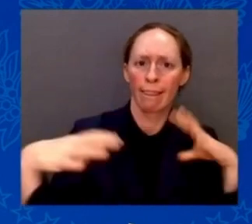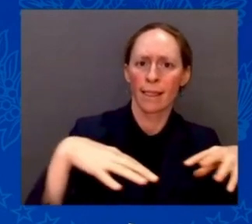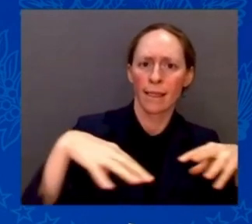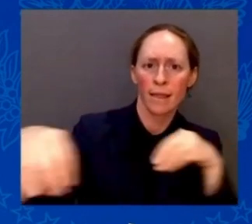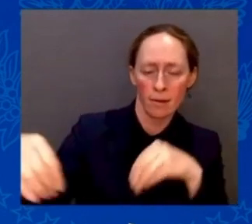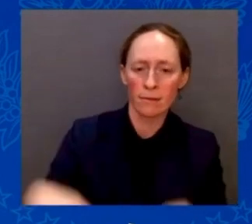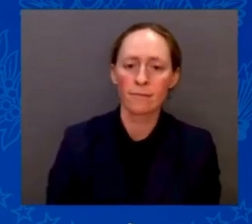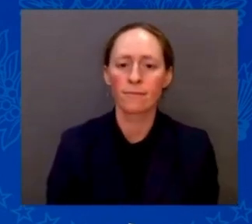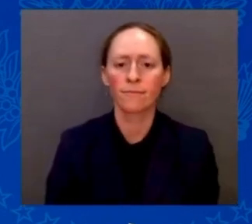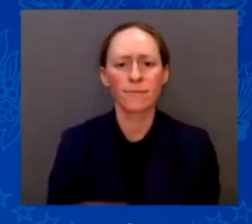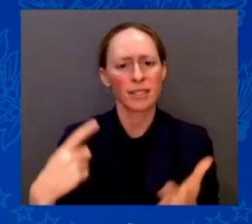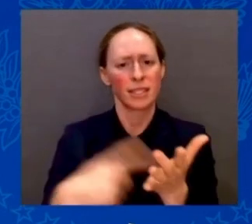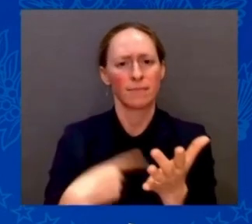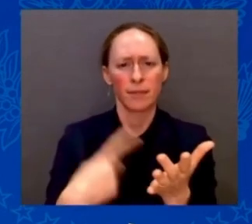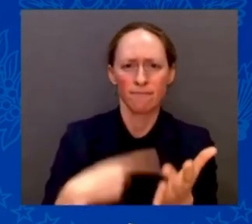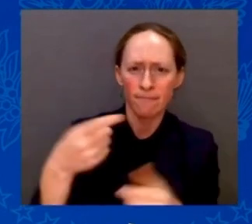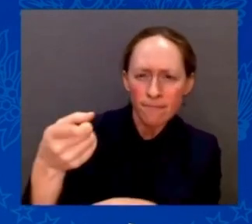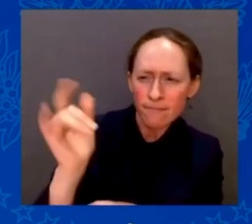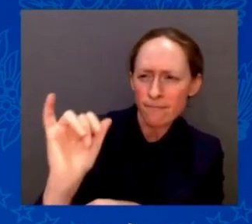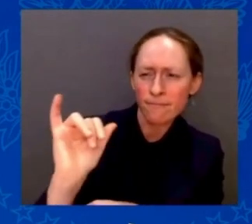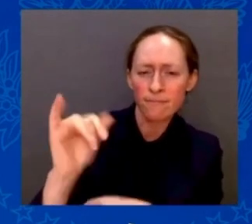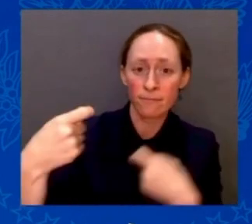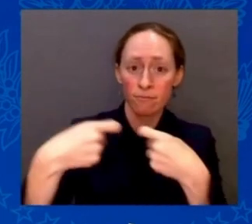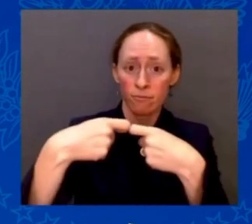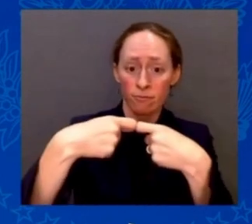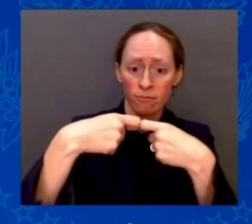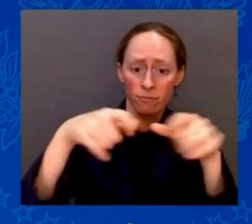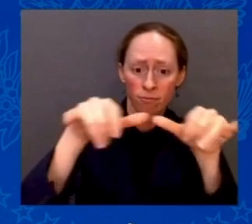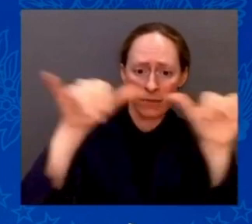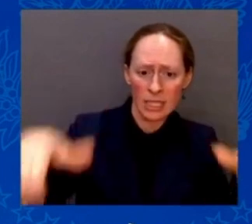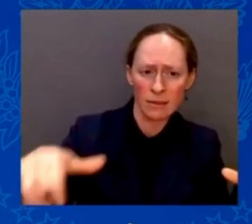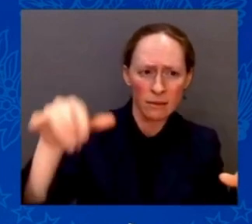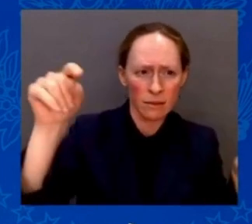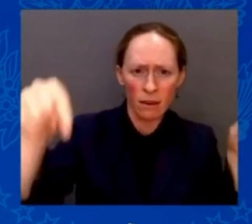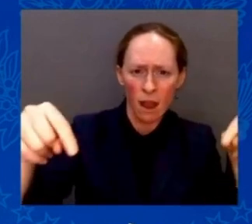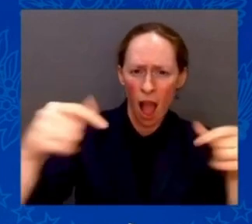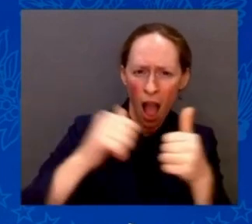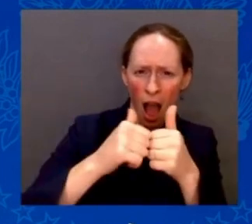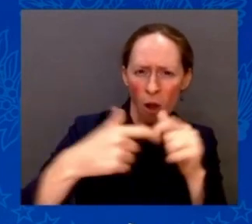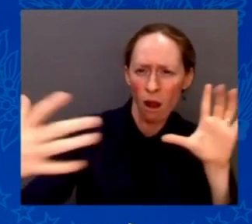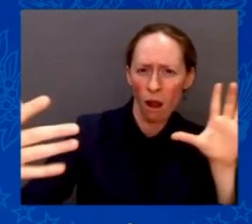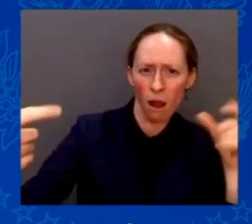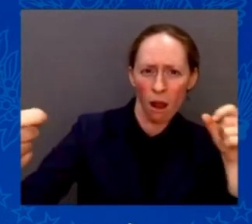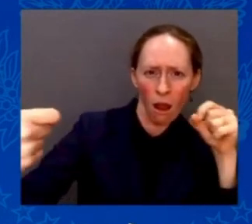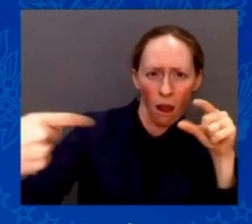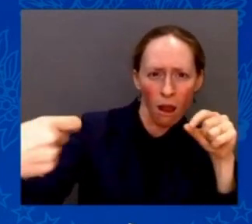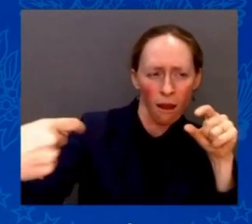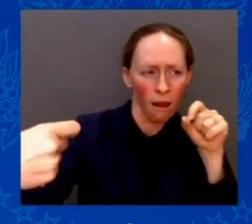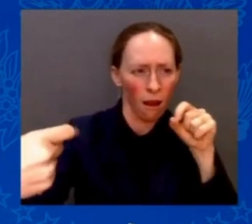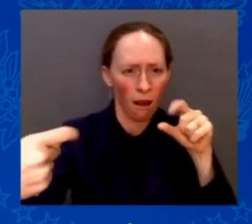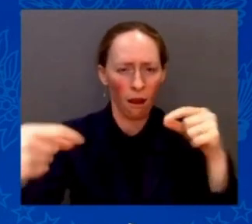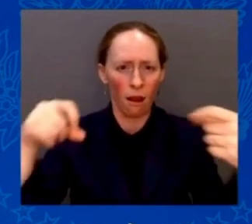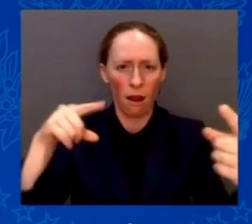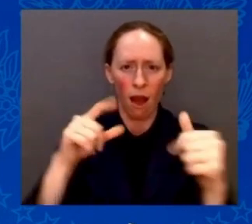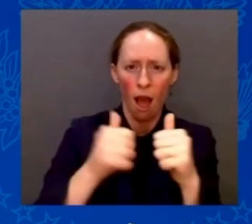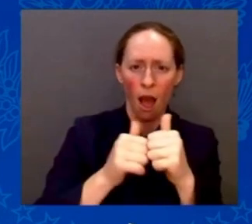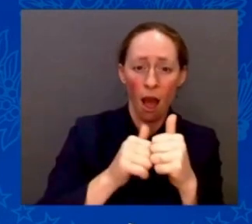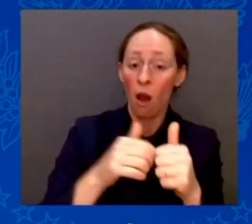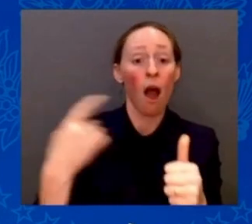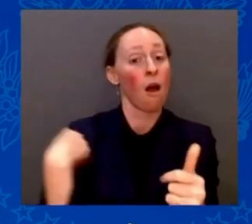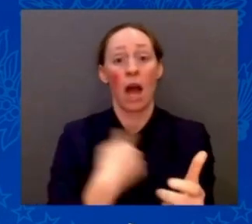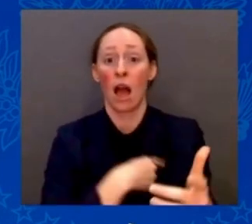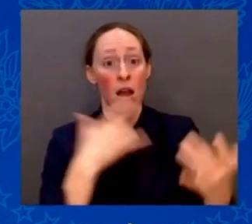transmit electricity. Well, let me tell you what it means. It means investments to make sure electricity can continue to reach